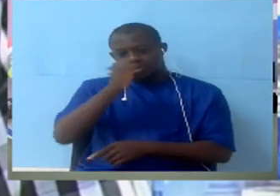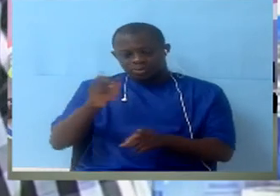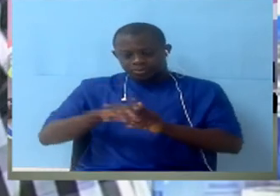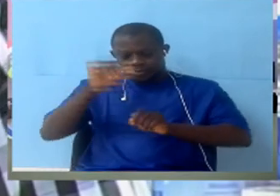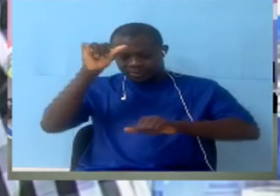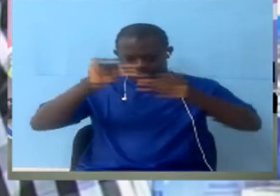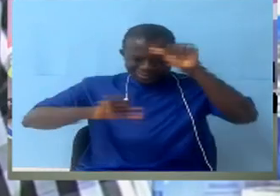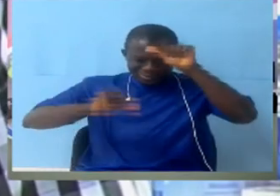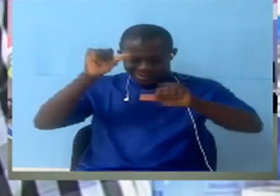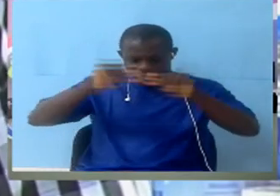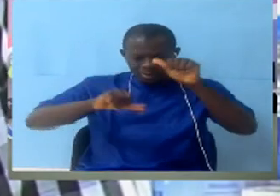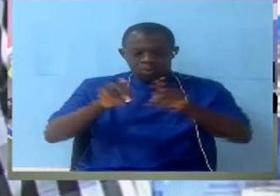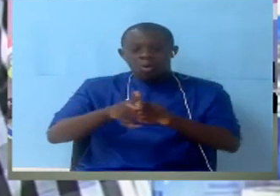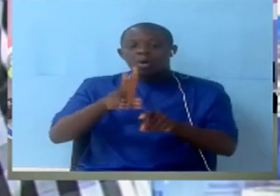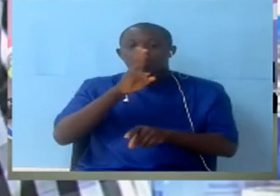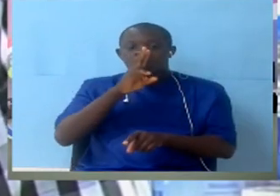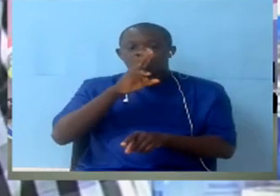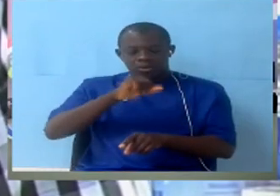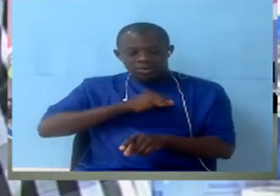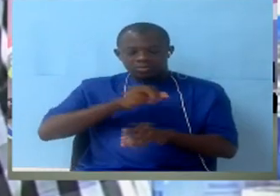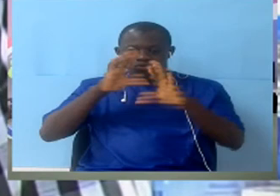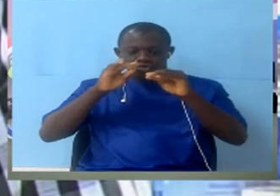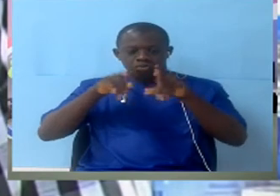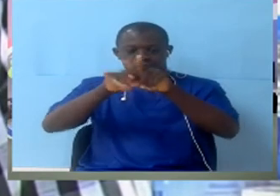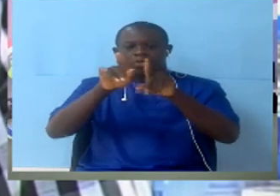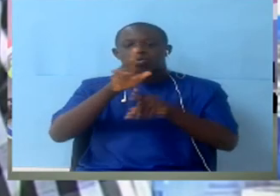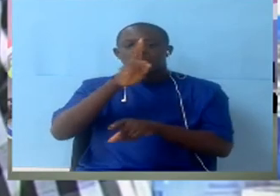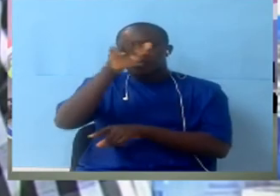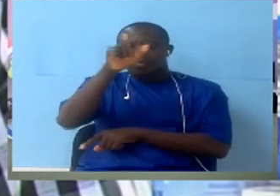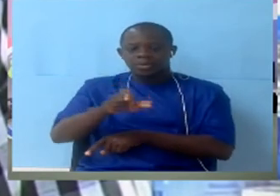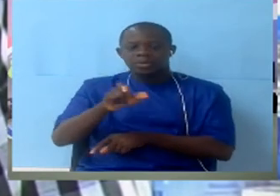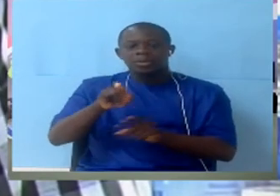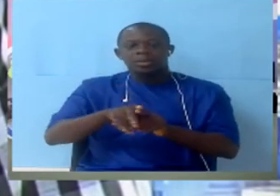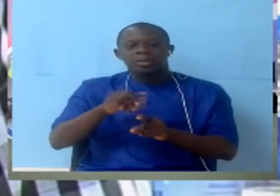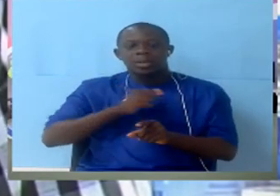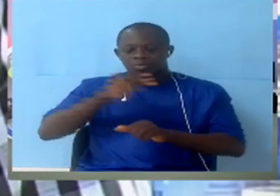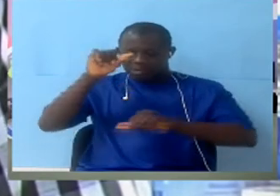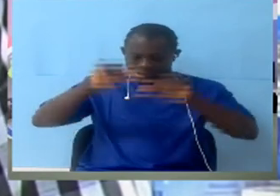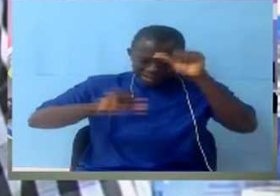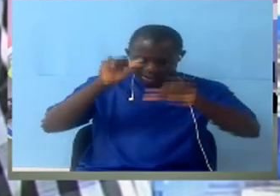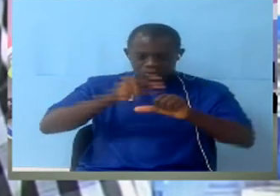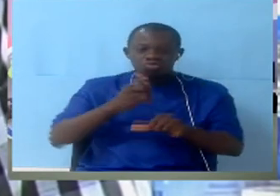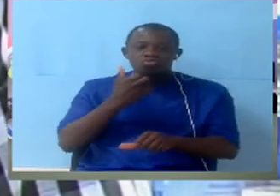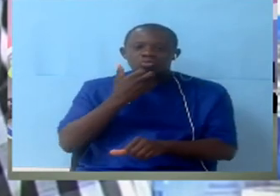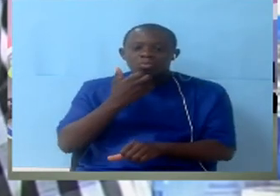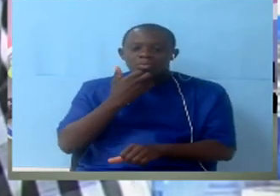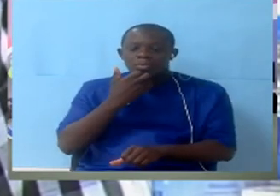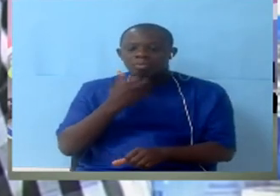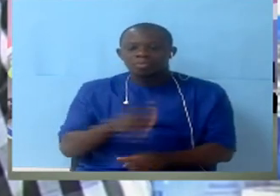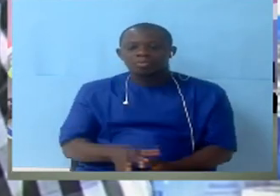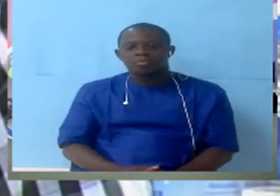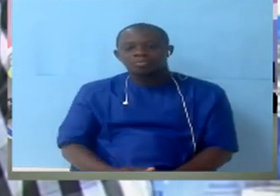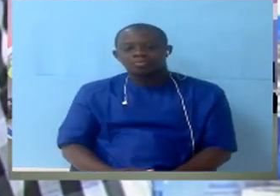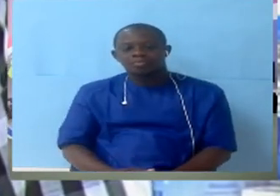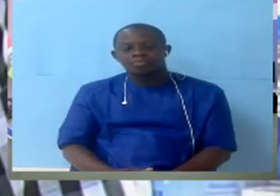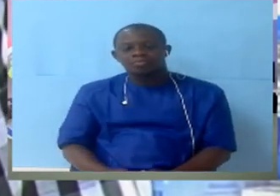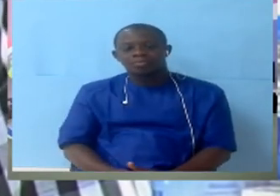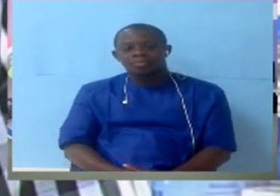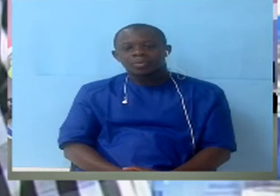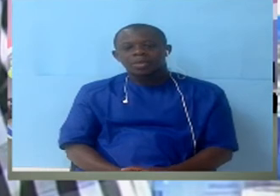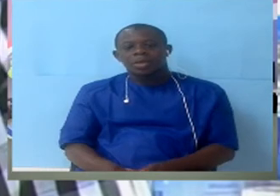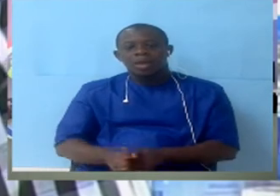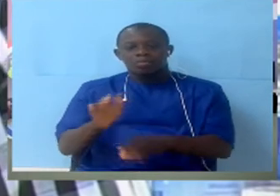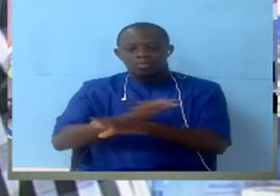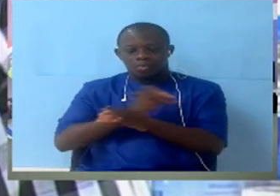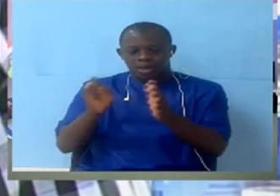checking he whom he talked to so they were checking his numbers so investigation ni kono